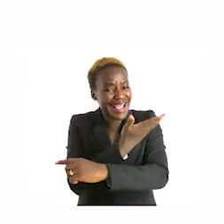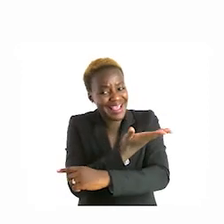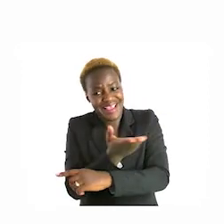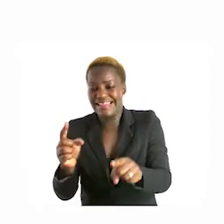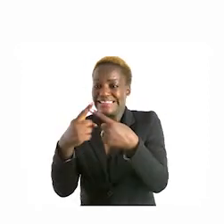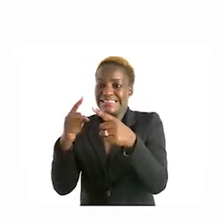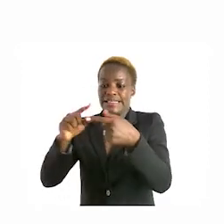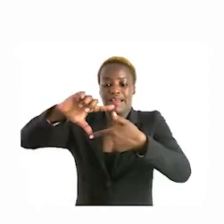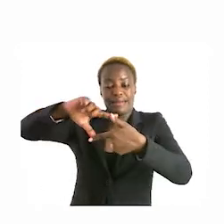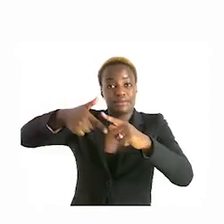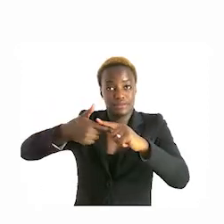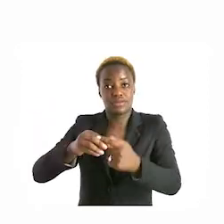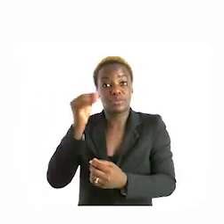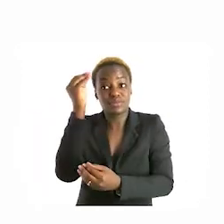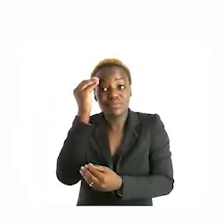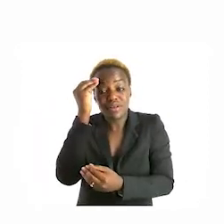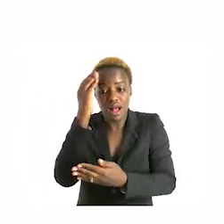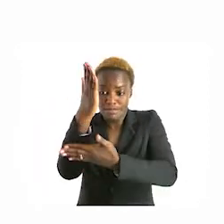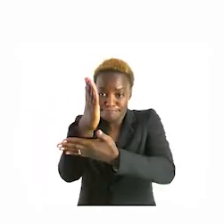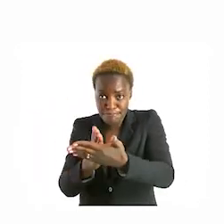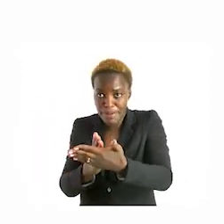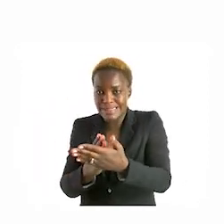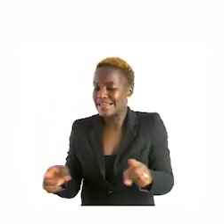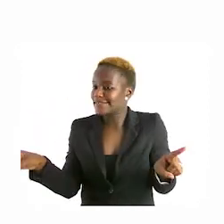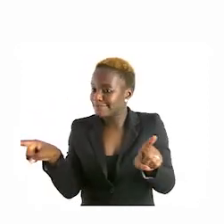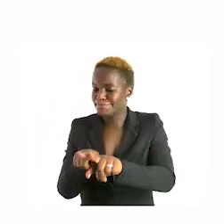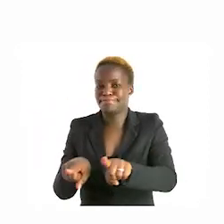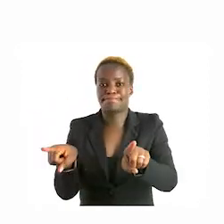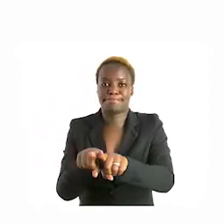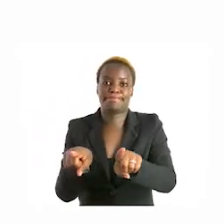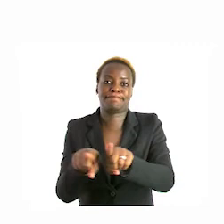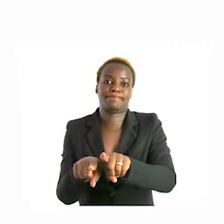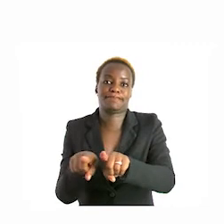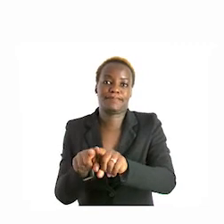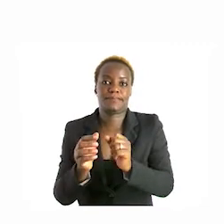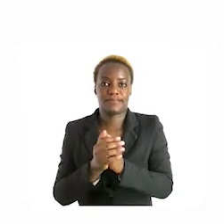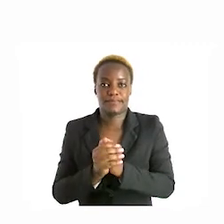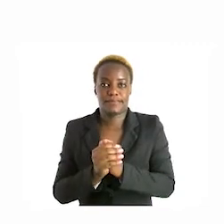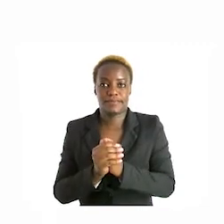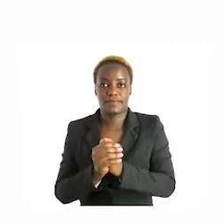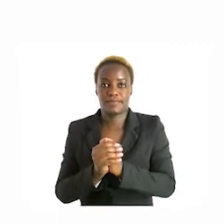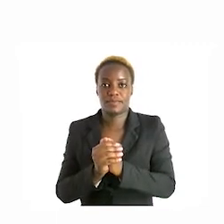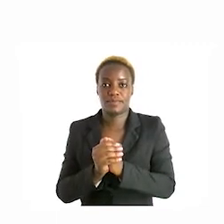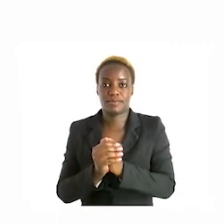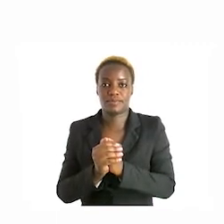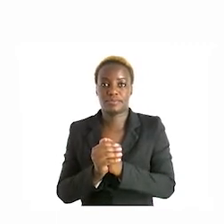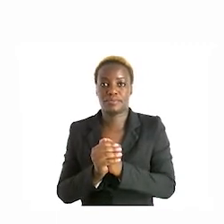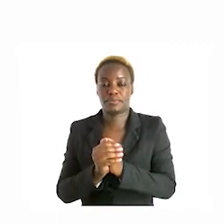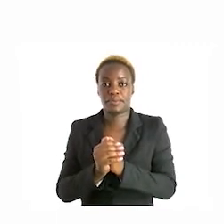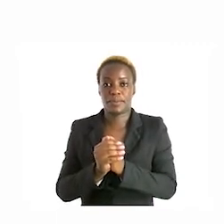either sides should be equal to one another, okay? Then we have the angles. Angles is quite